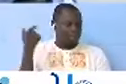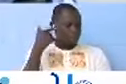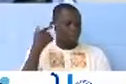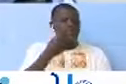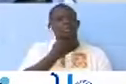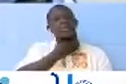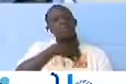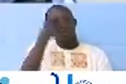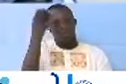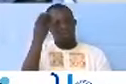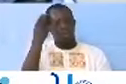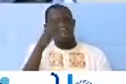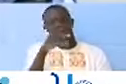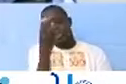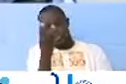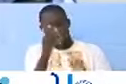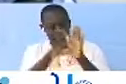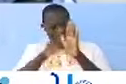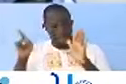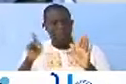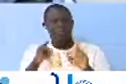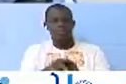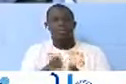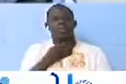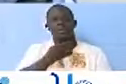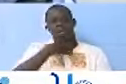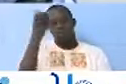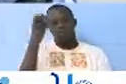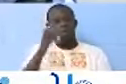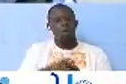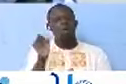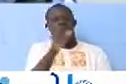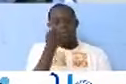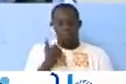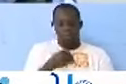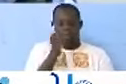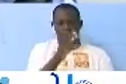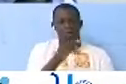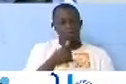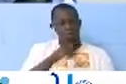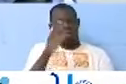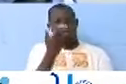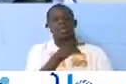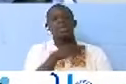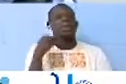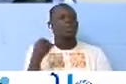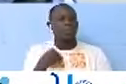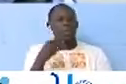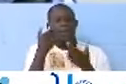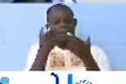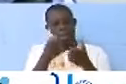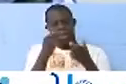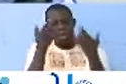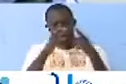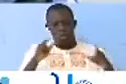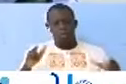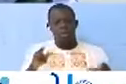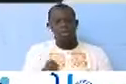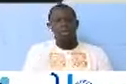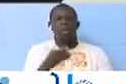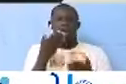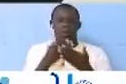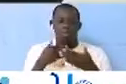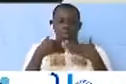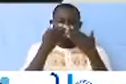screams. Ursifa saba. Three types of screams. One was saying in Mandinka, you will kill me. And tell us why he was saying